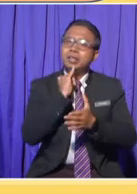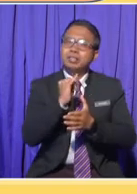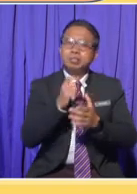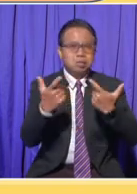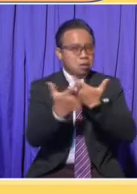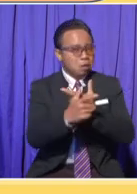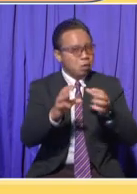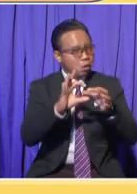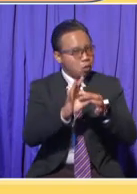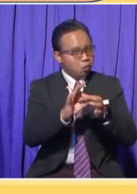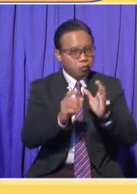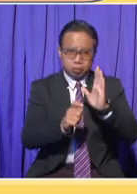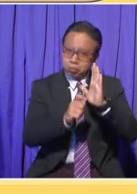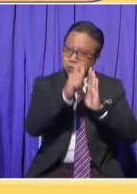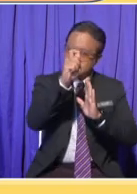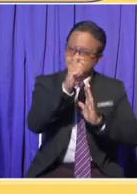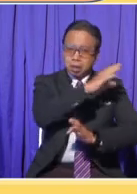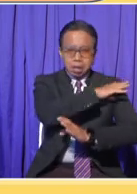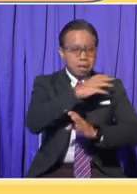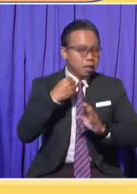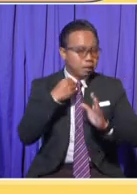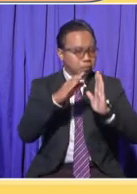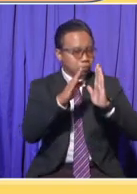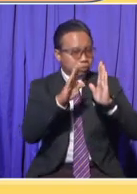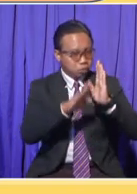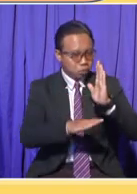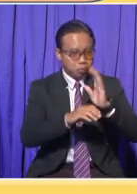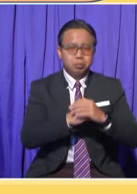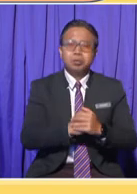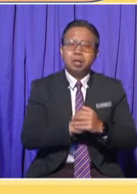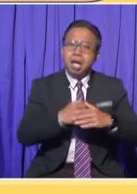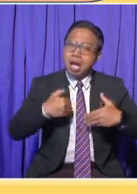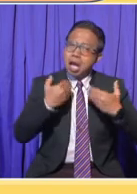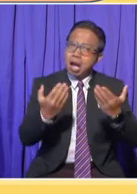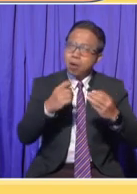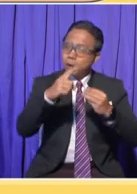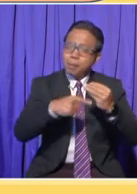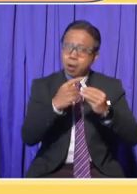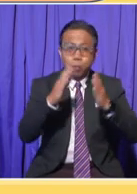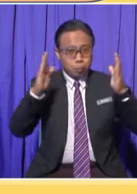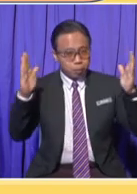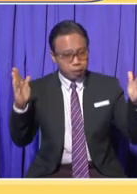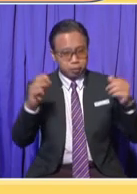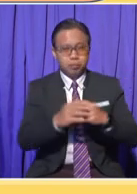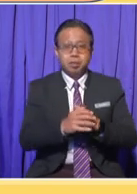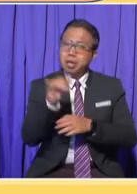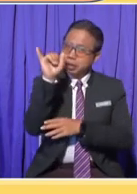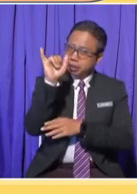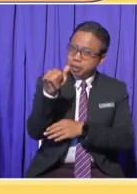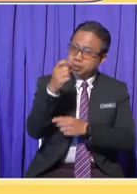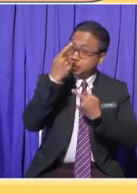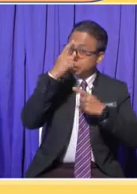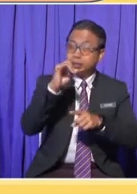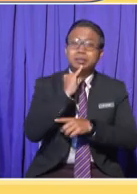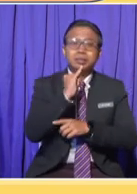opposite of tall? Short. Very good. How about big? Yes, the answer